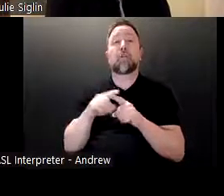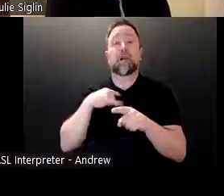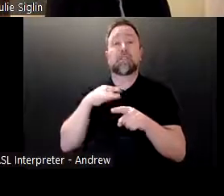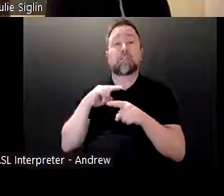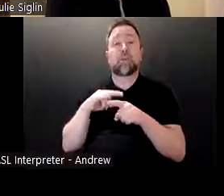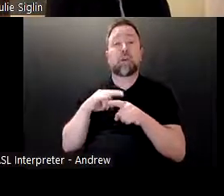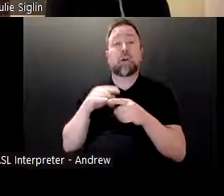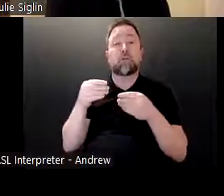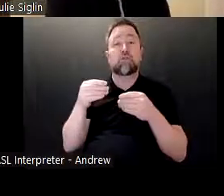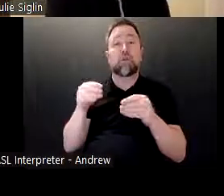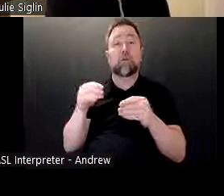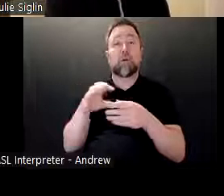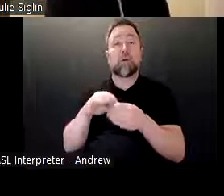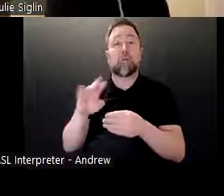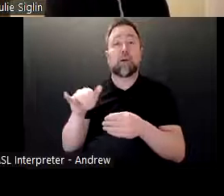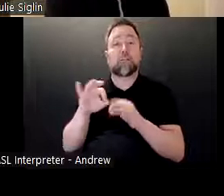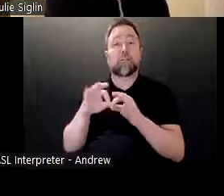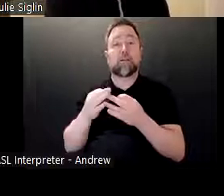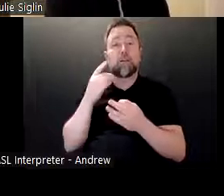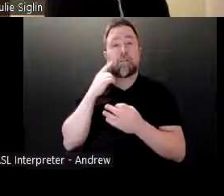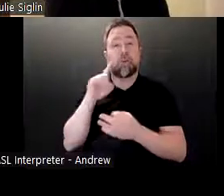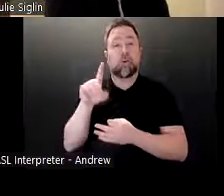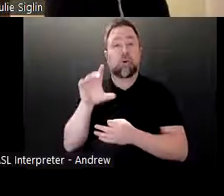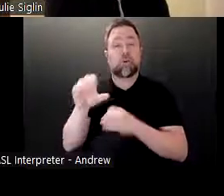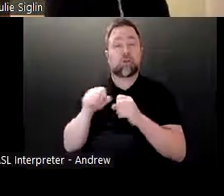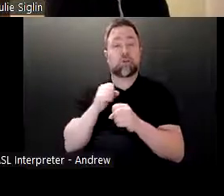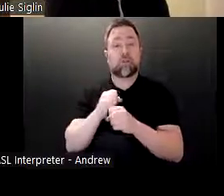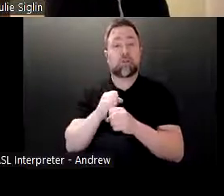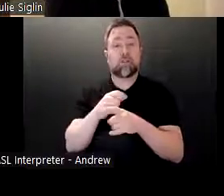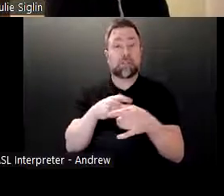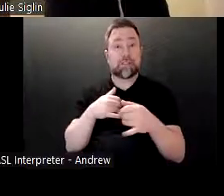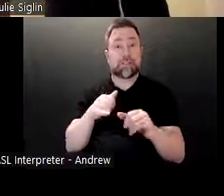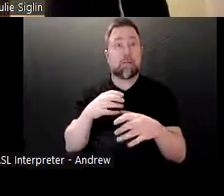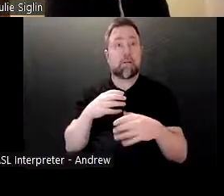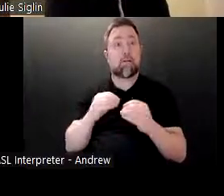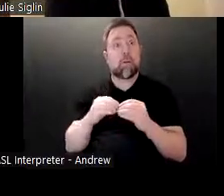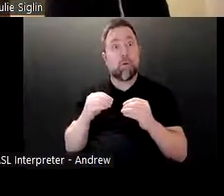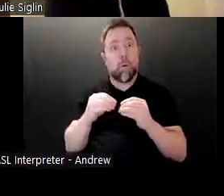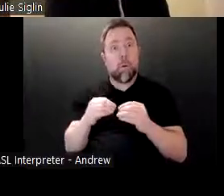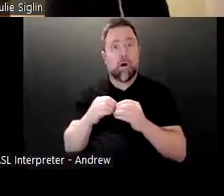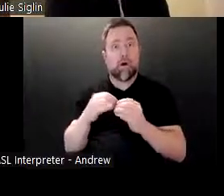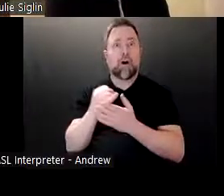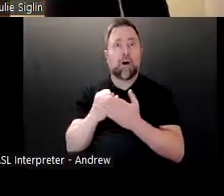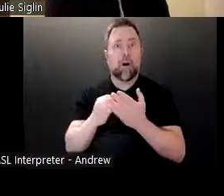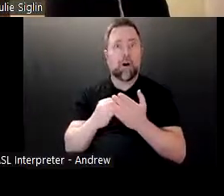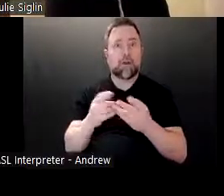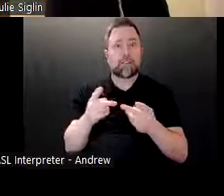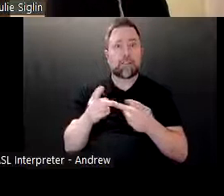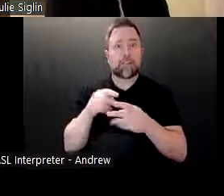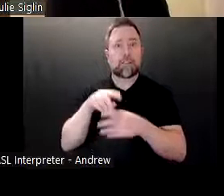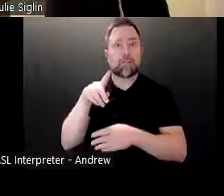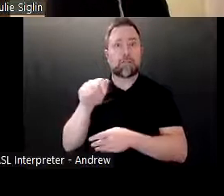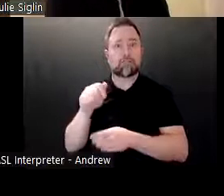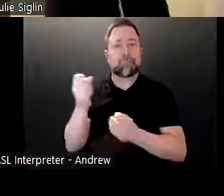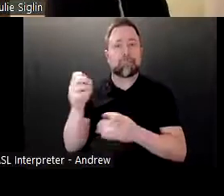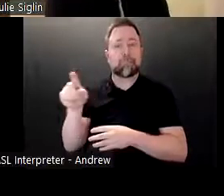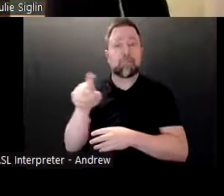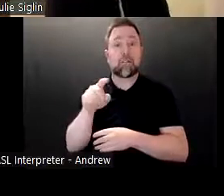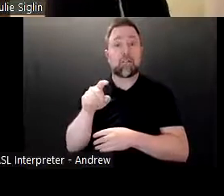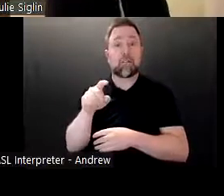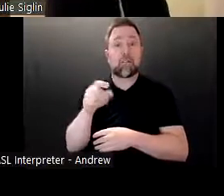his family for more than a century. If you are still craving even more artist spaces in Pennsylvania, instead of